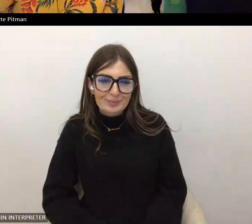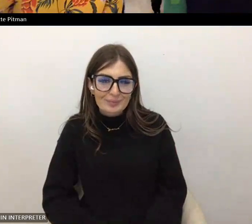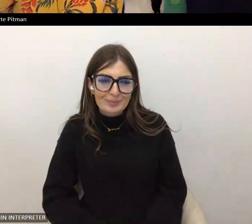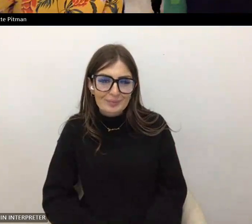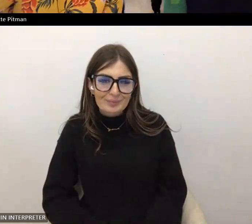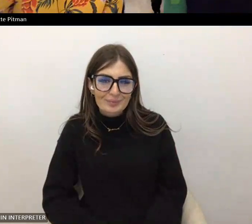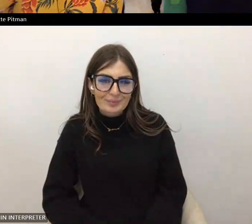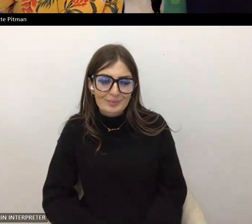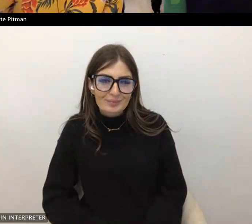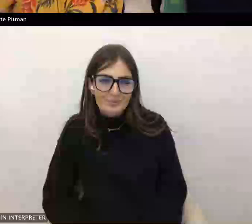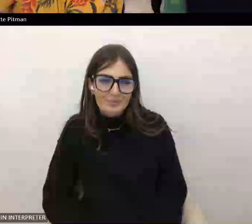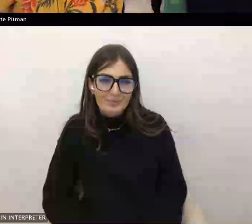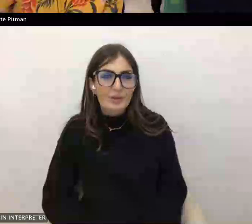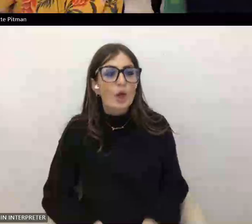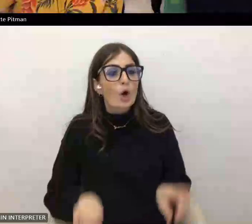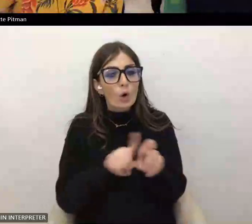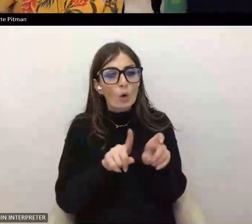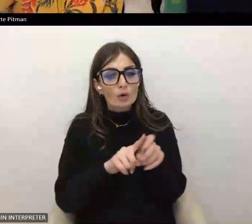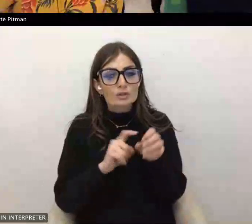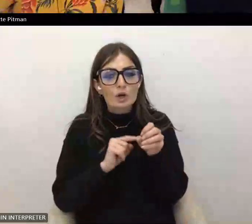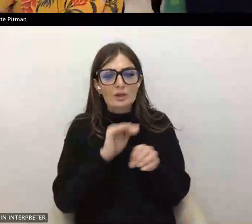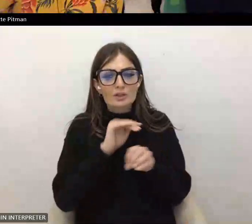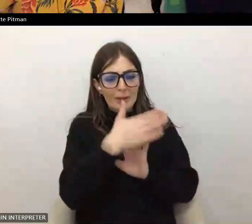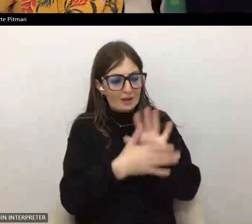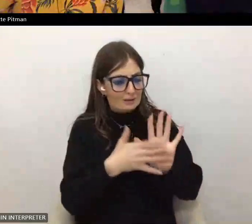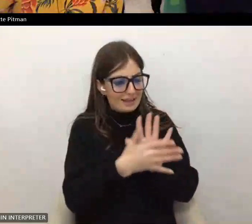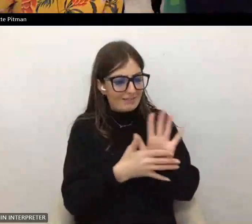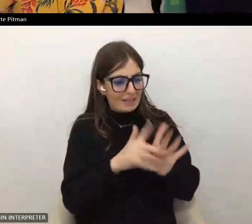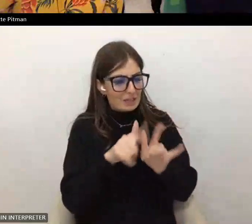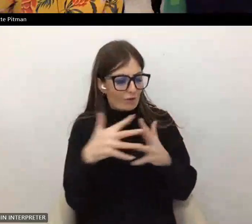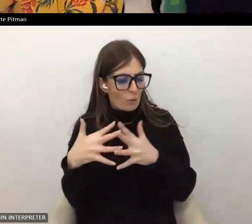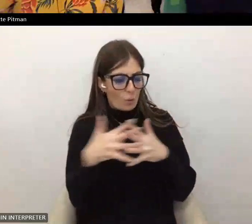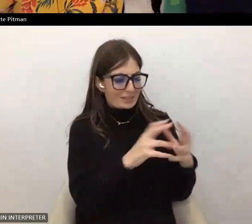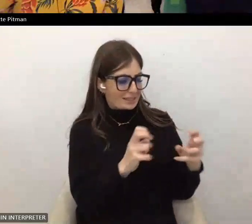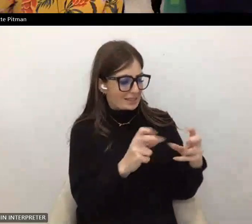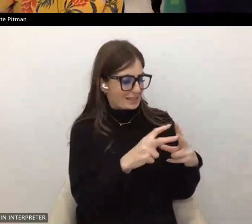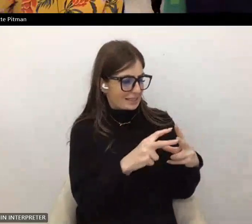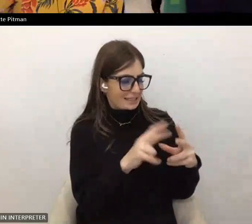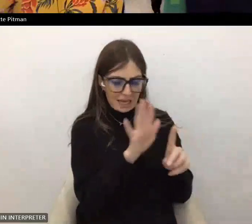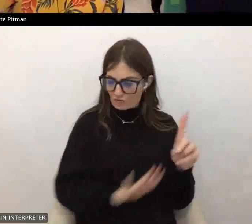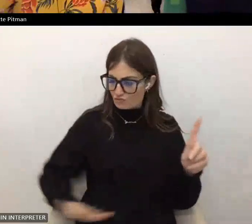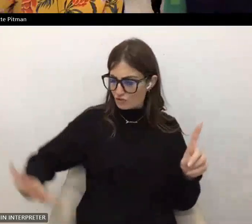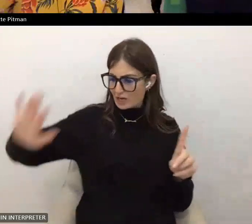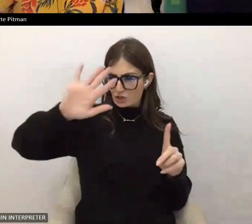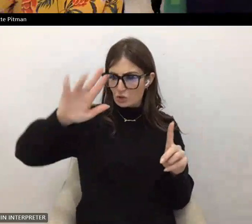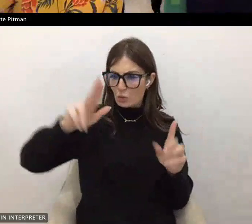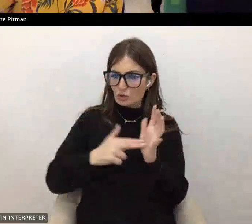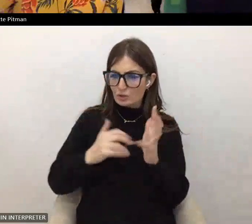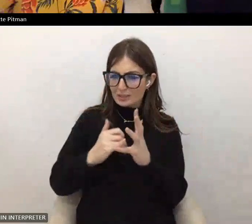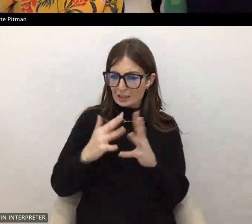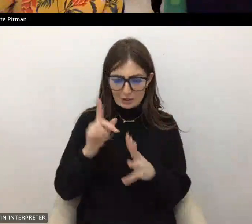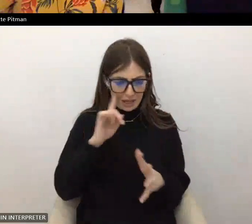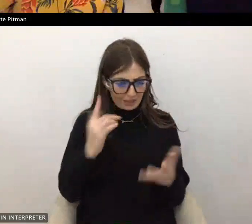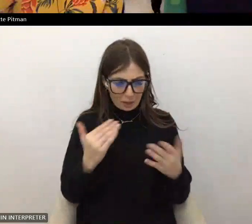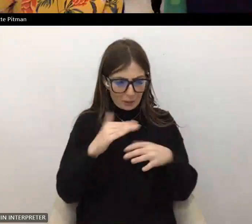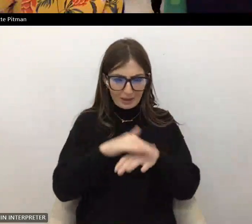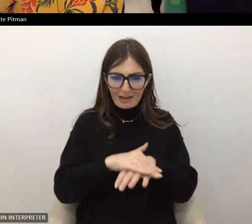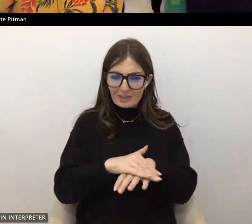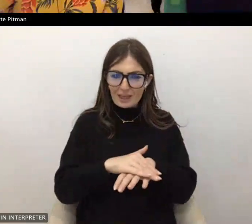There's a question about the definition of Western Sydney and regional New South Wales. We've sort of covered that, but